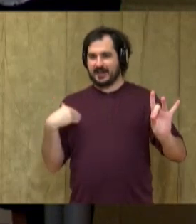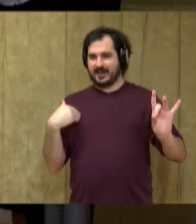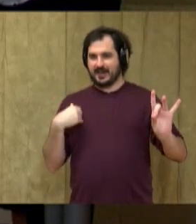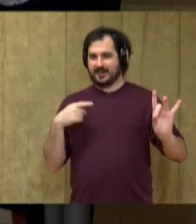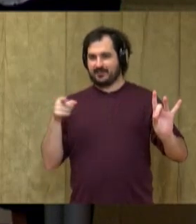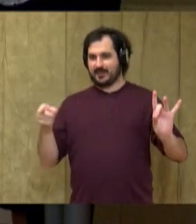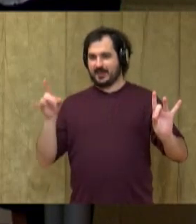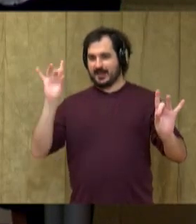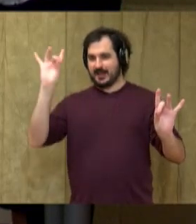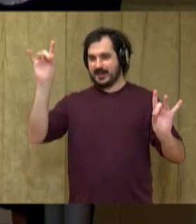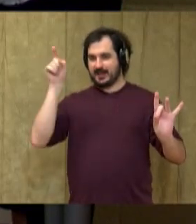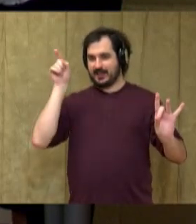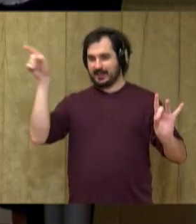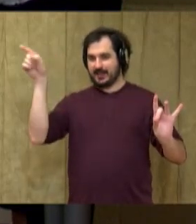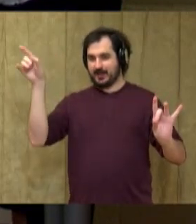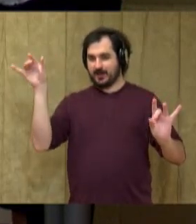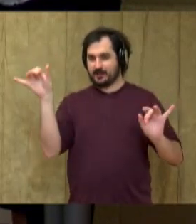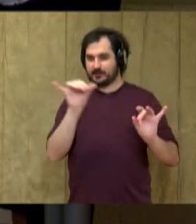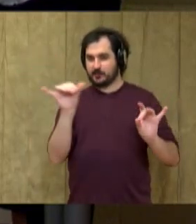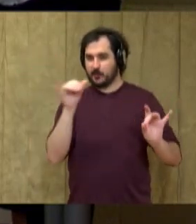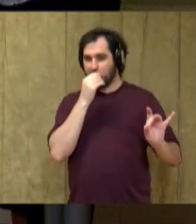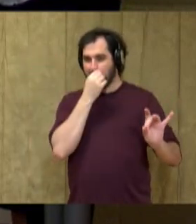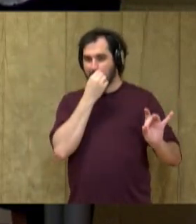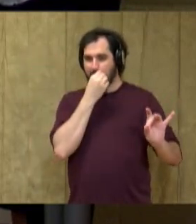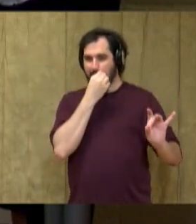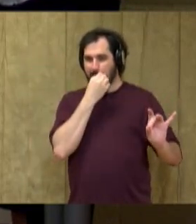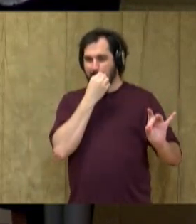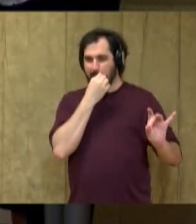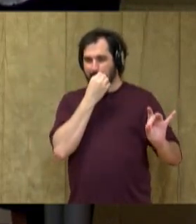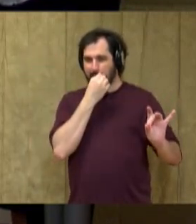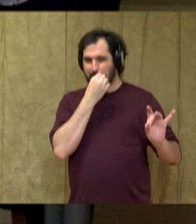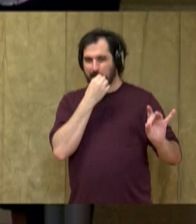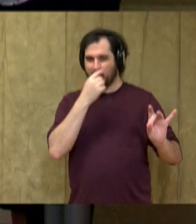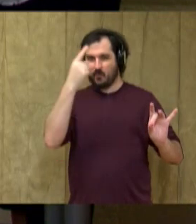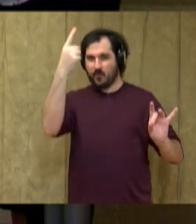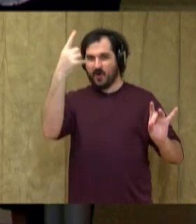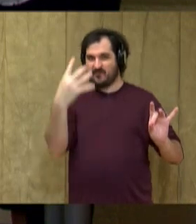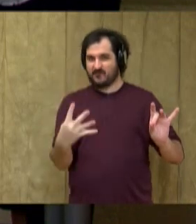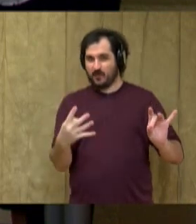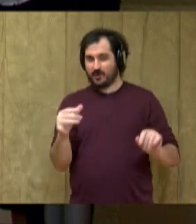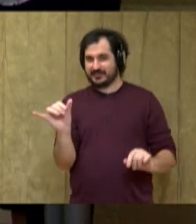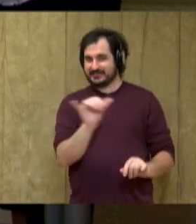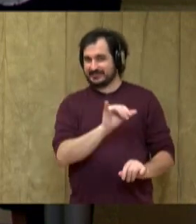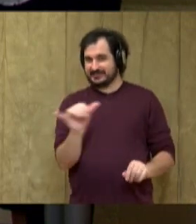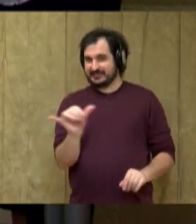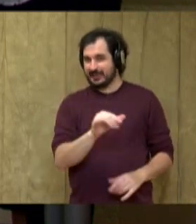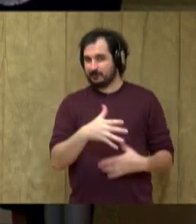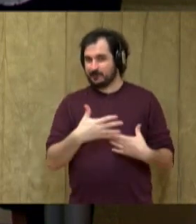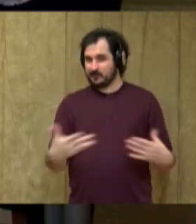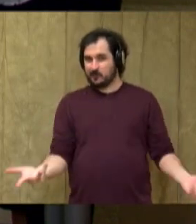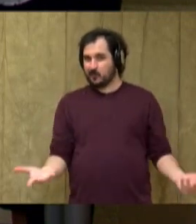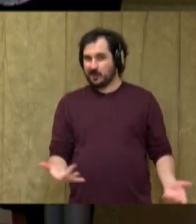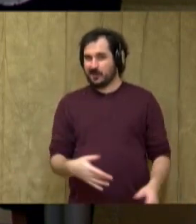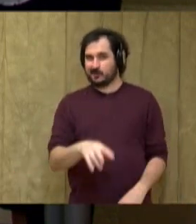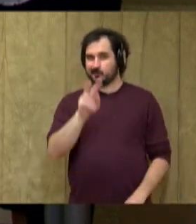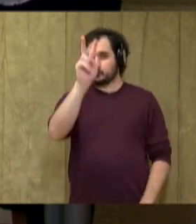here as well. So 1/4 would be the same thing as